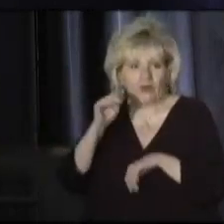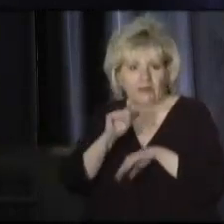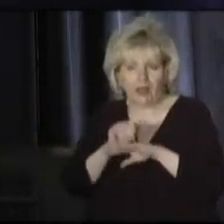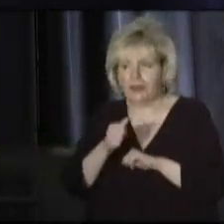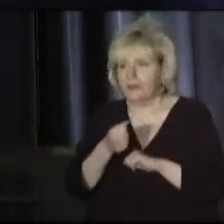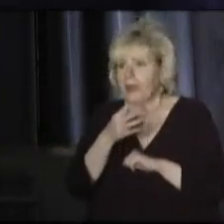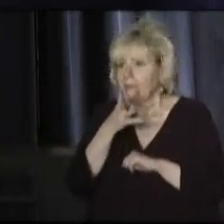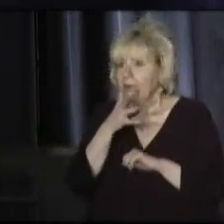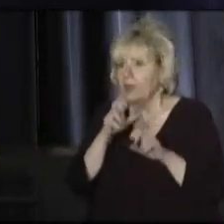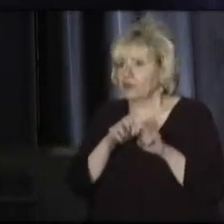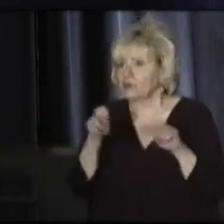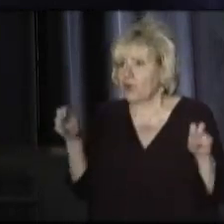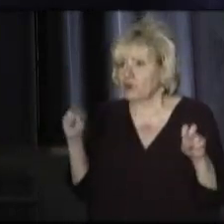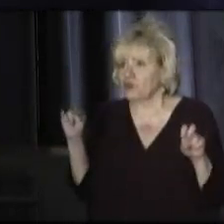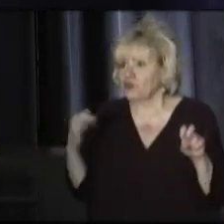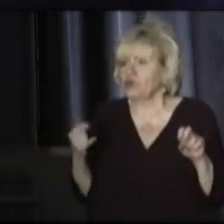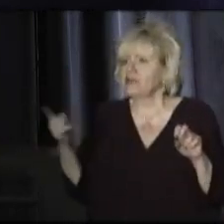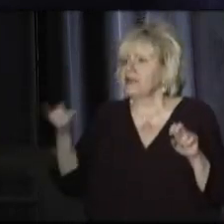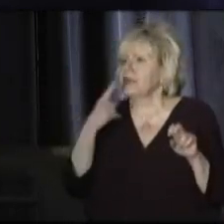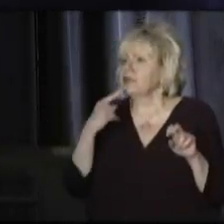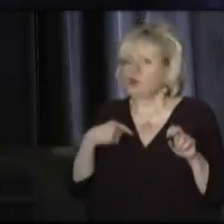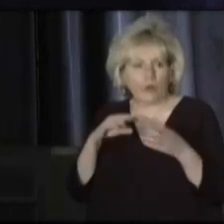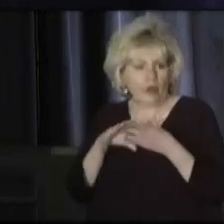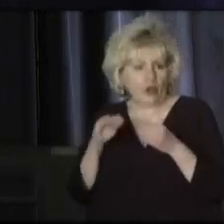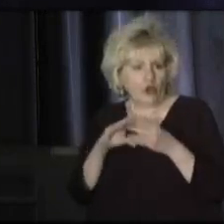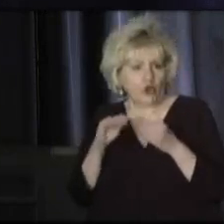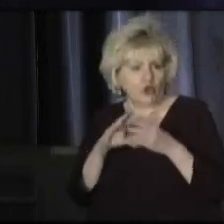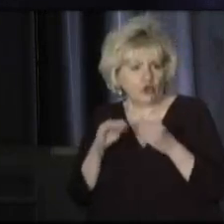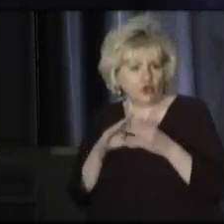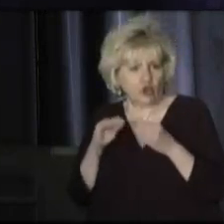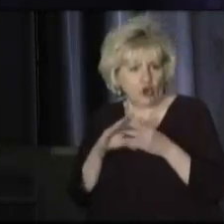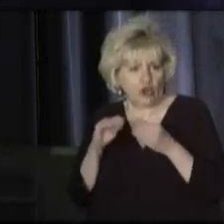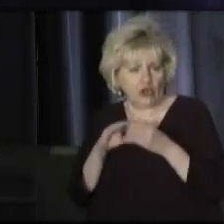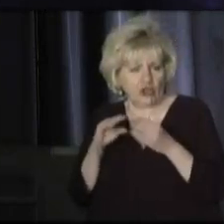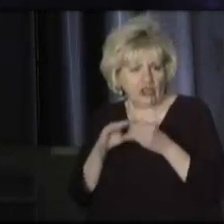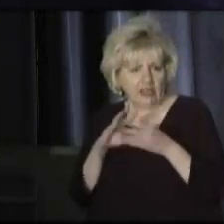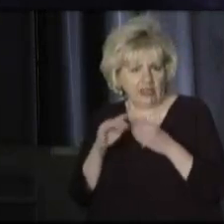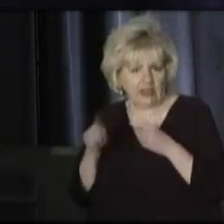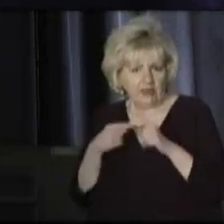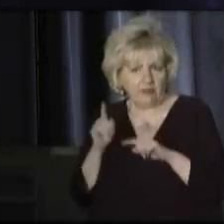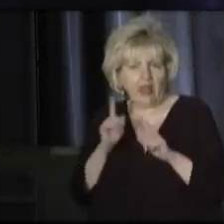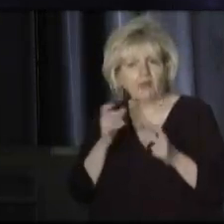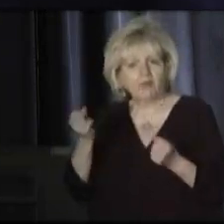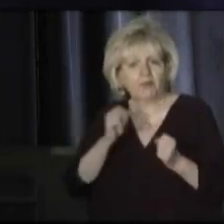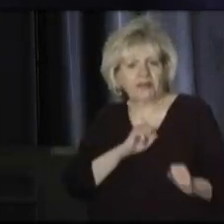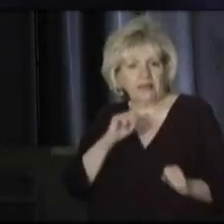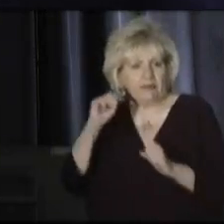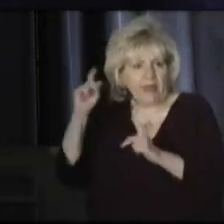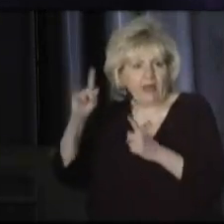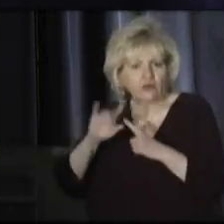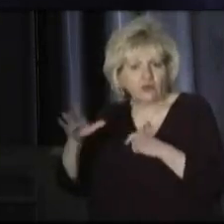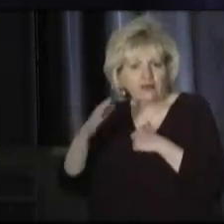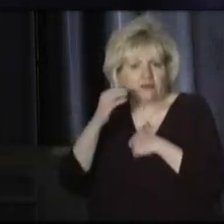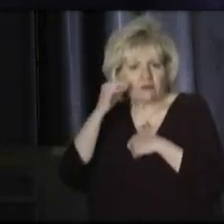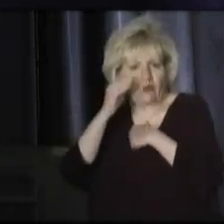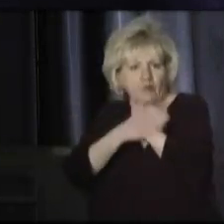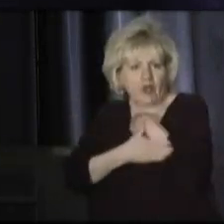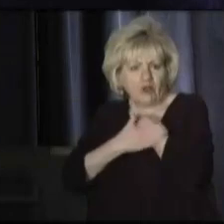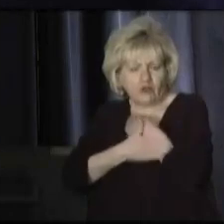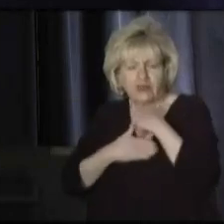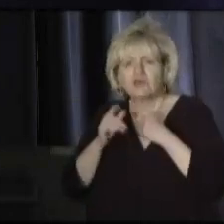comets of red that oxidized a dull brown. Tissue wads littered the floor with my nosebleed patterns, which I fed right back into the